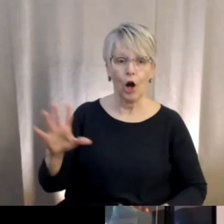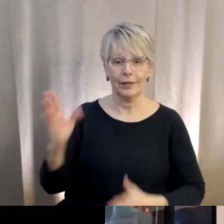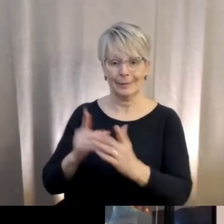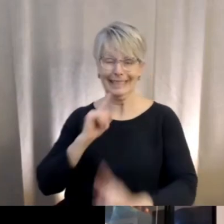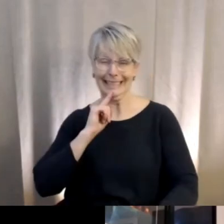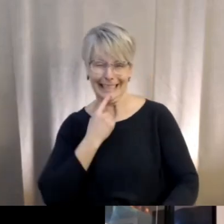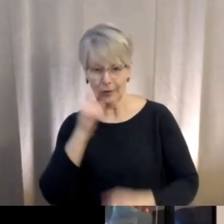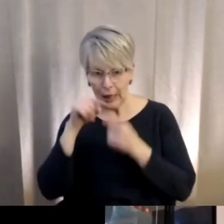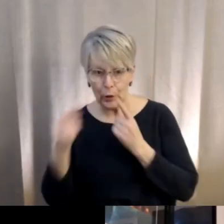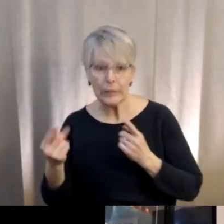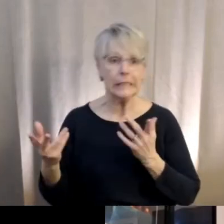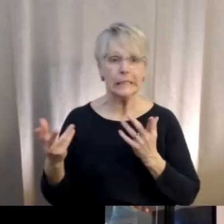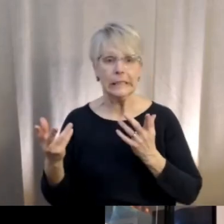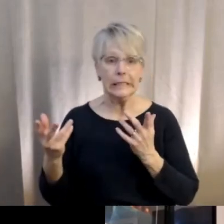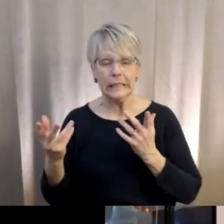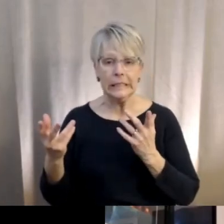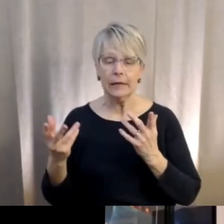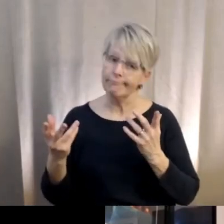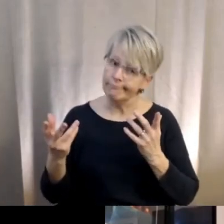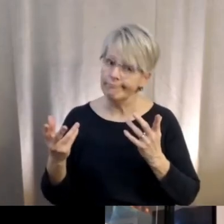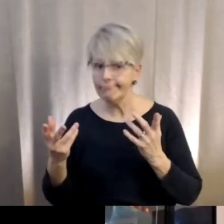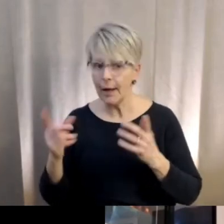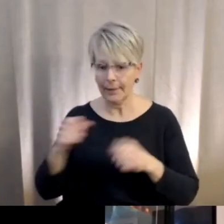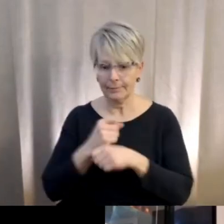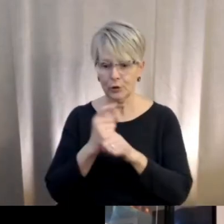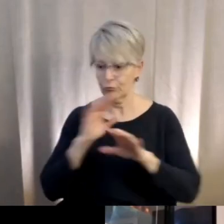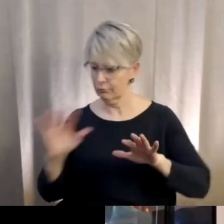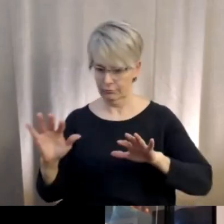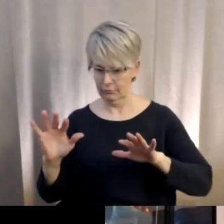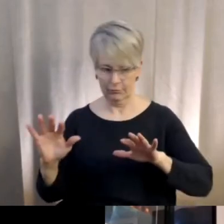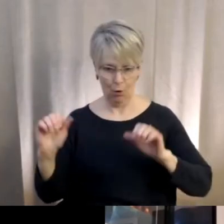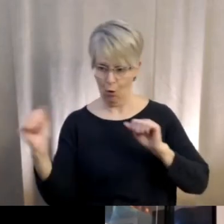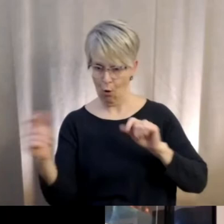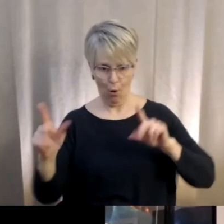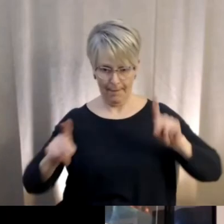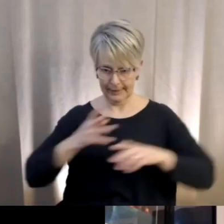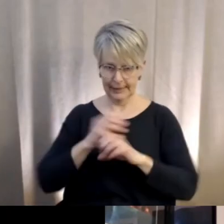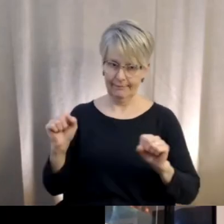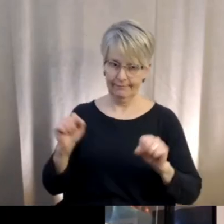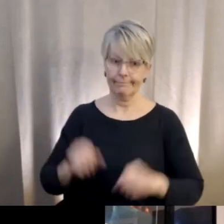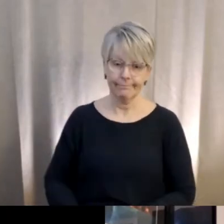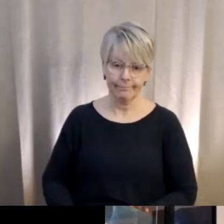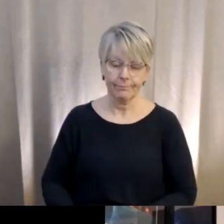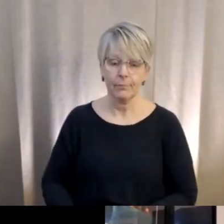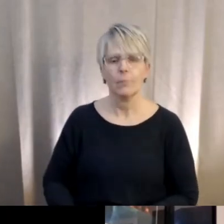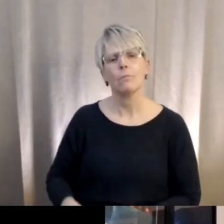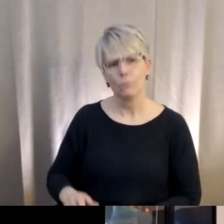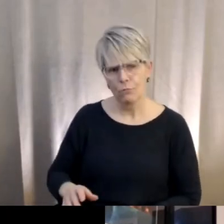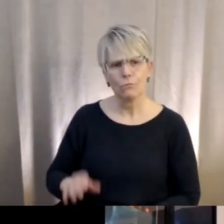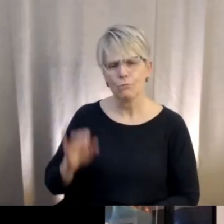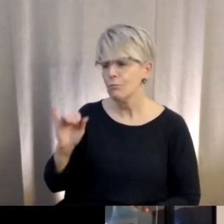make sure that everything goes okay for all parties. Mm-hmm. When you're looking at sort